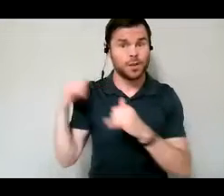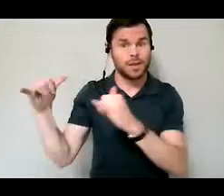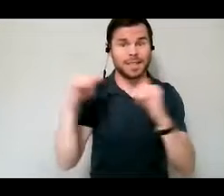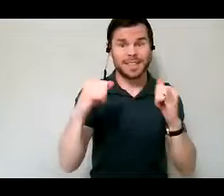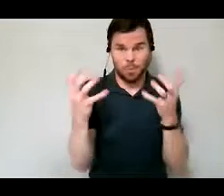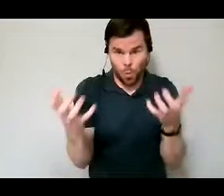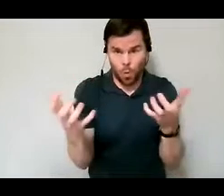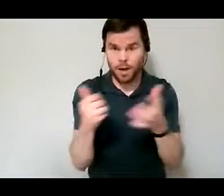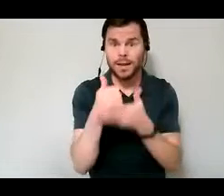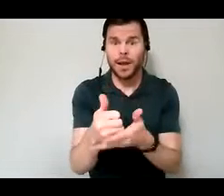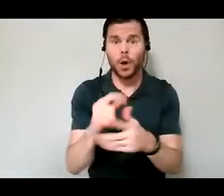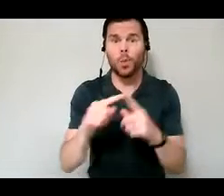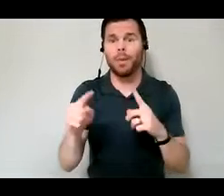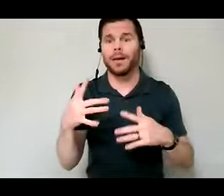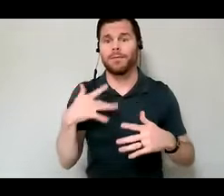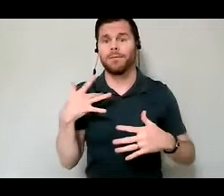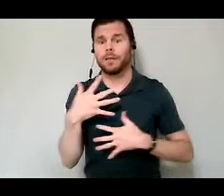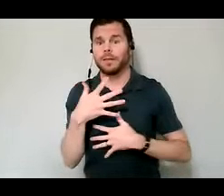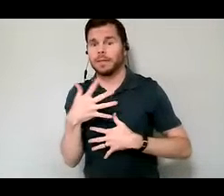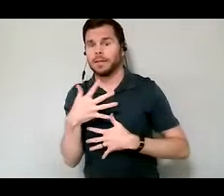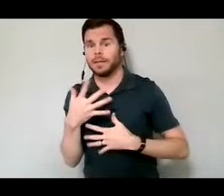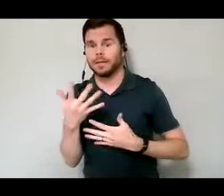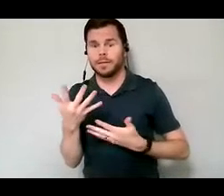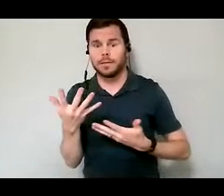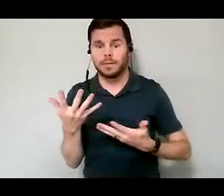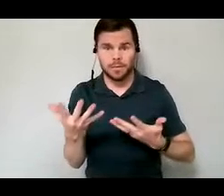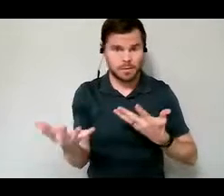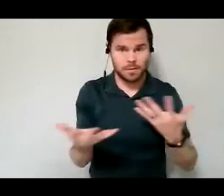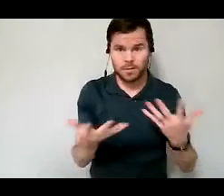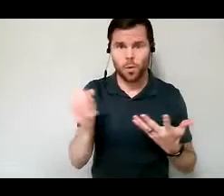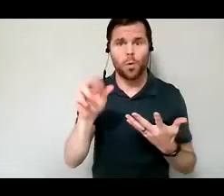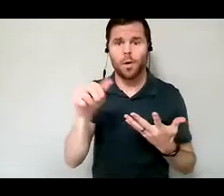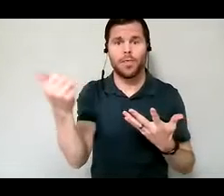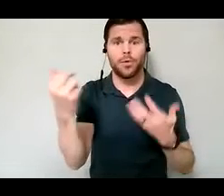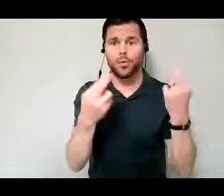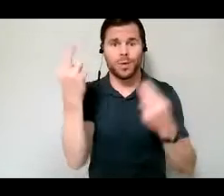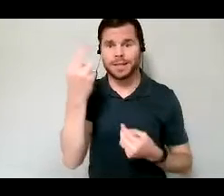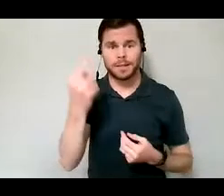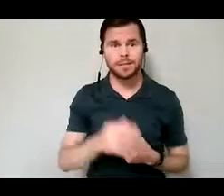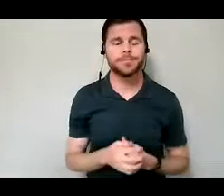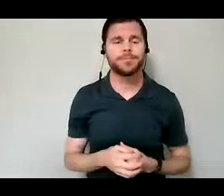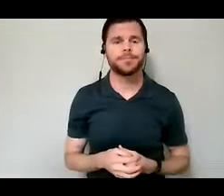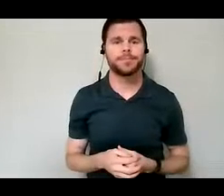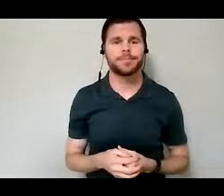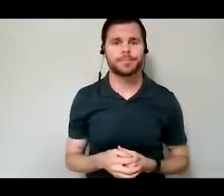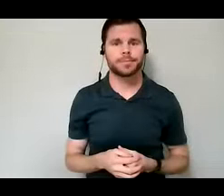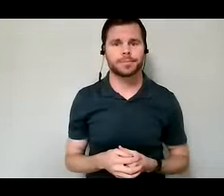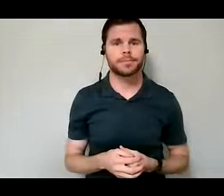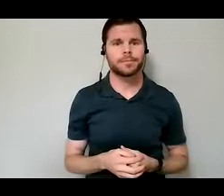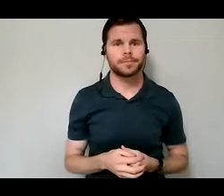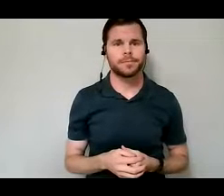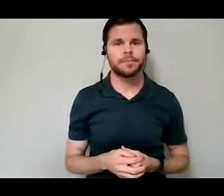just didn't, either due to fear or some other reason. One of the most impactful parts of